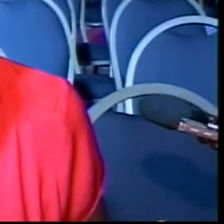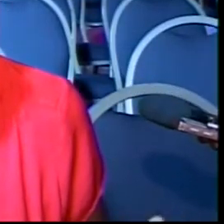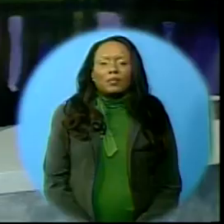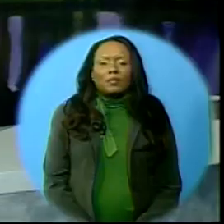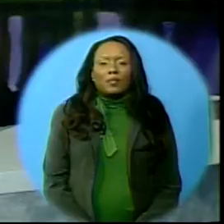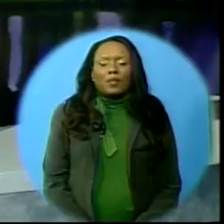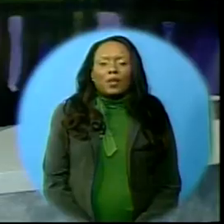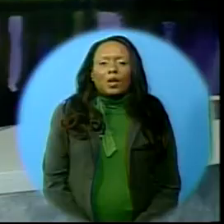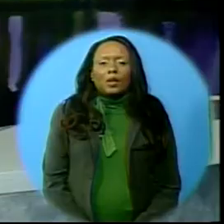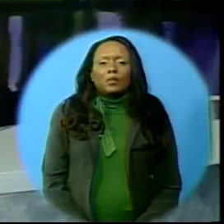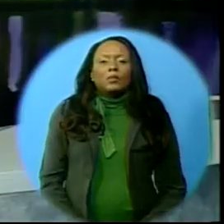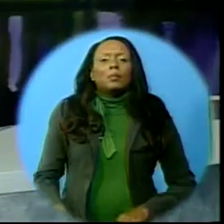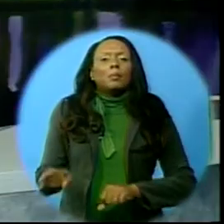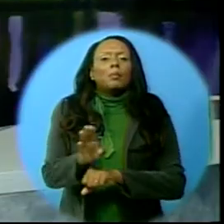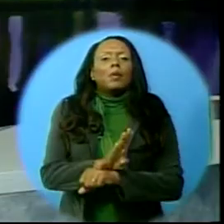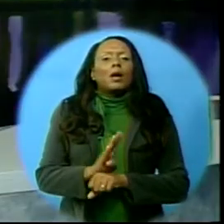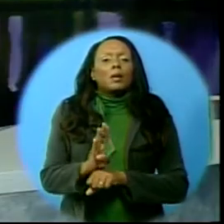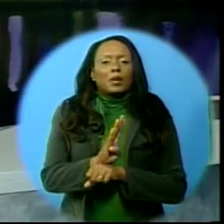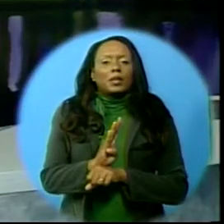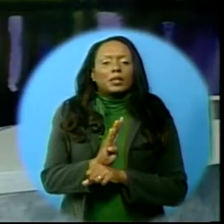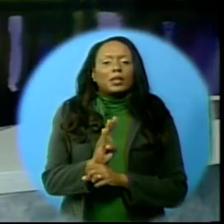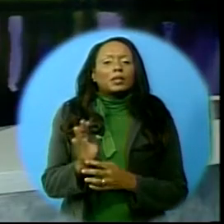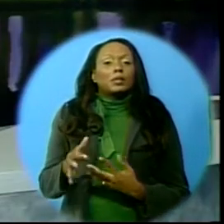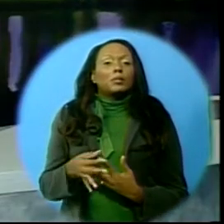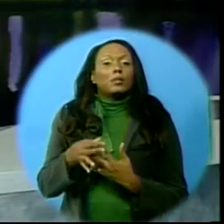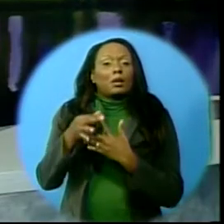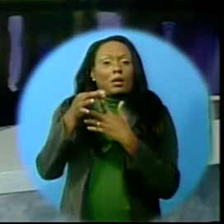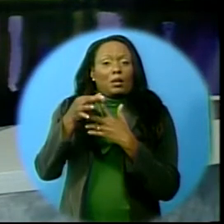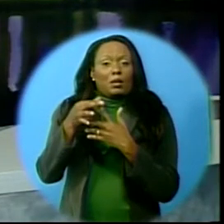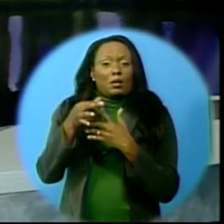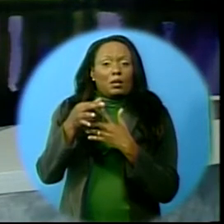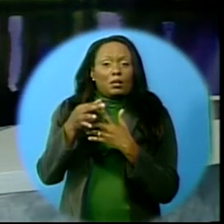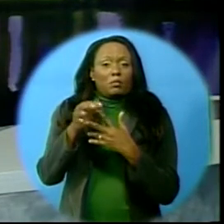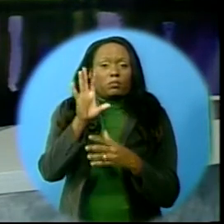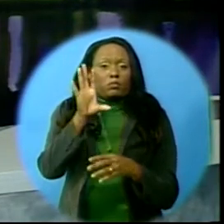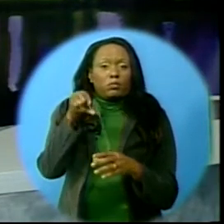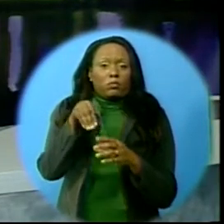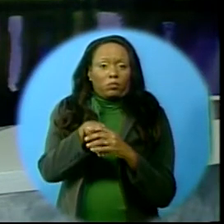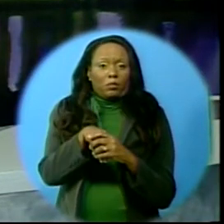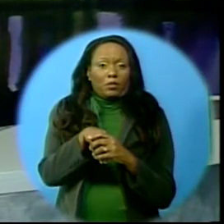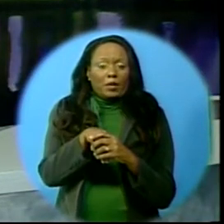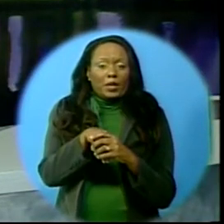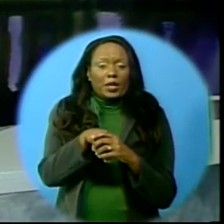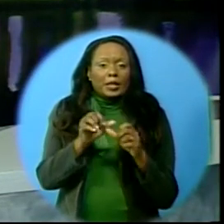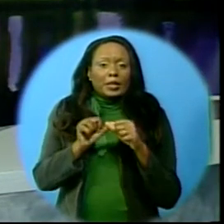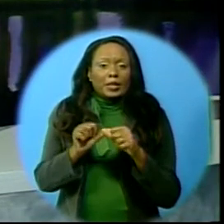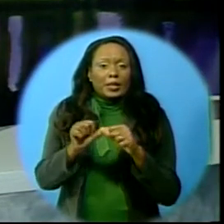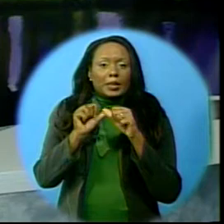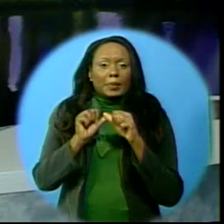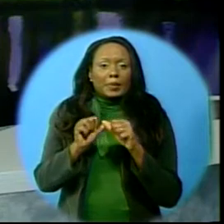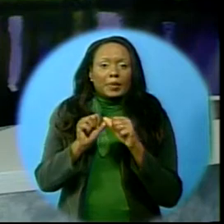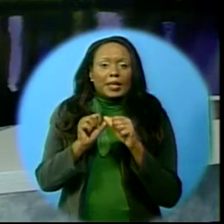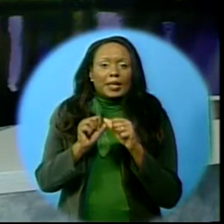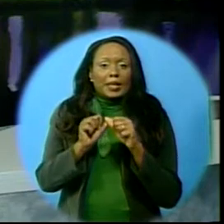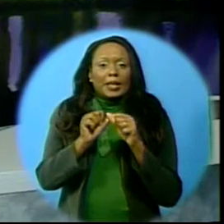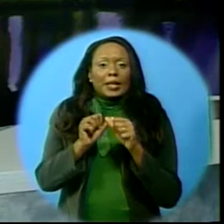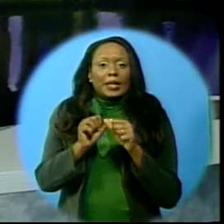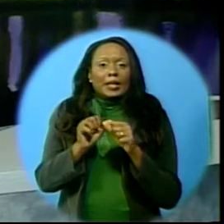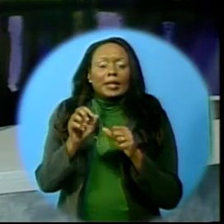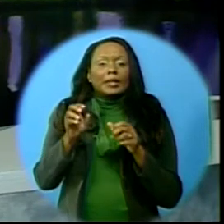well. Barbados has been selected as one of 2 countries to participate in the Sustainable